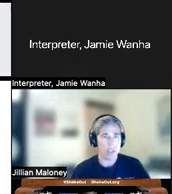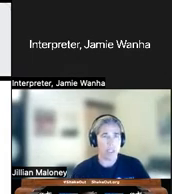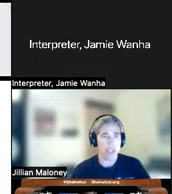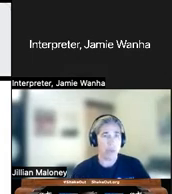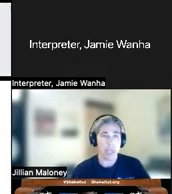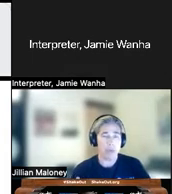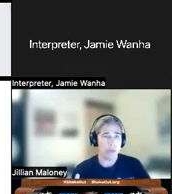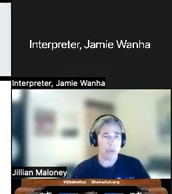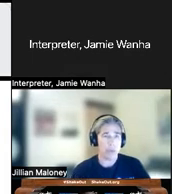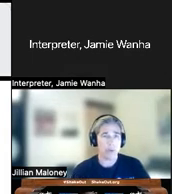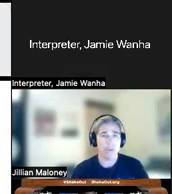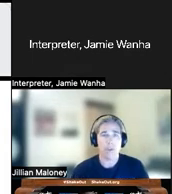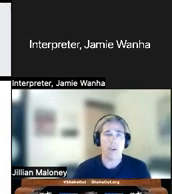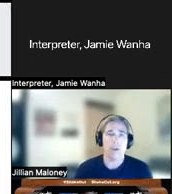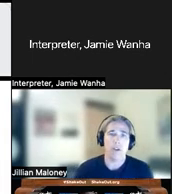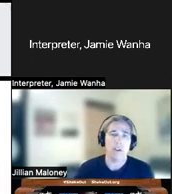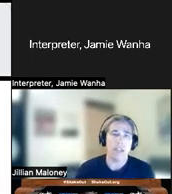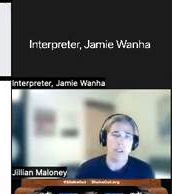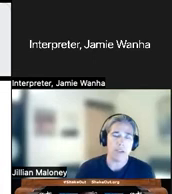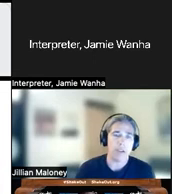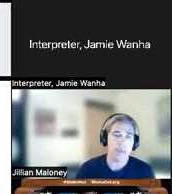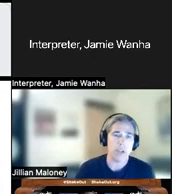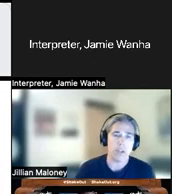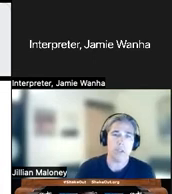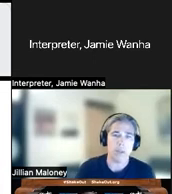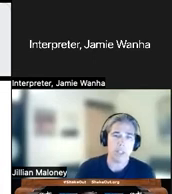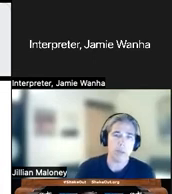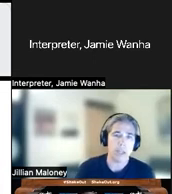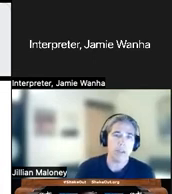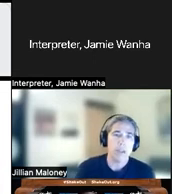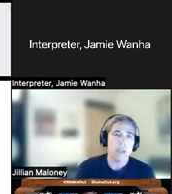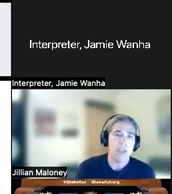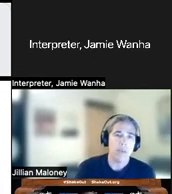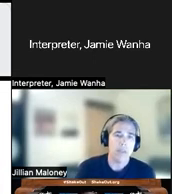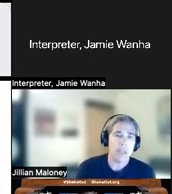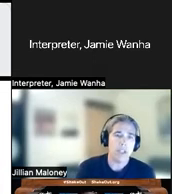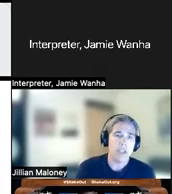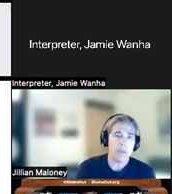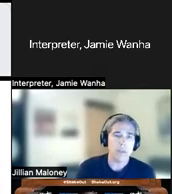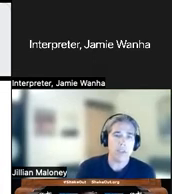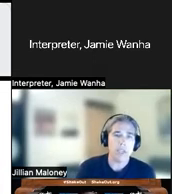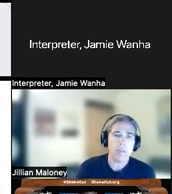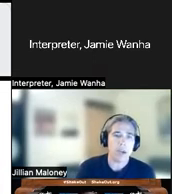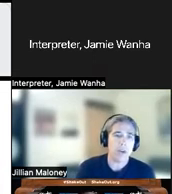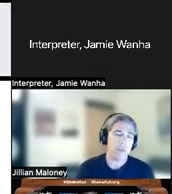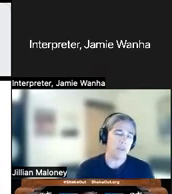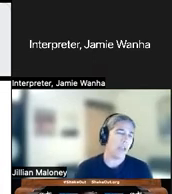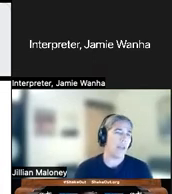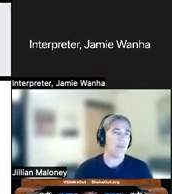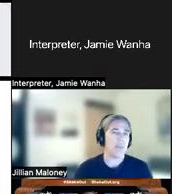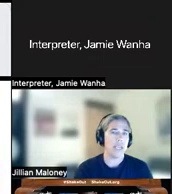and of course San Diego Bay, which is really important for Navy and commercial shipping. And then just in terms of thinking